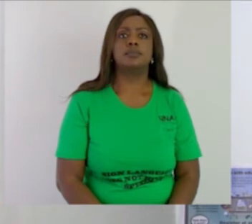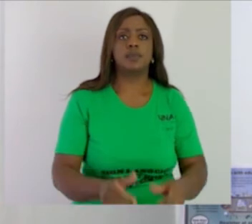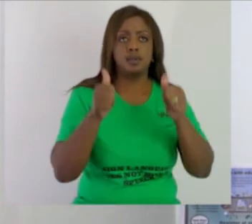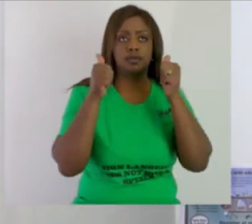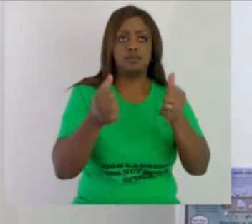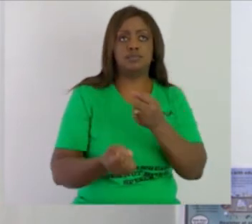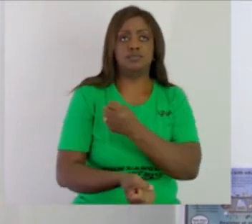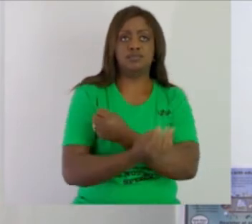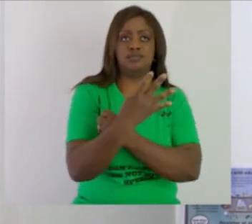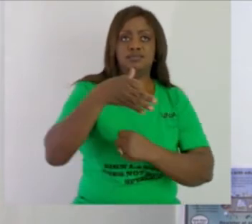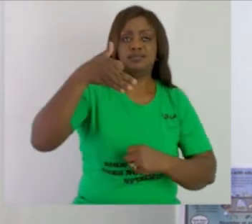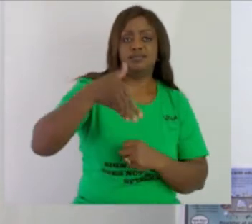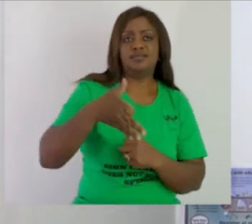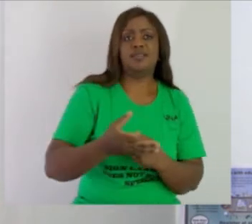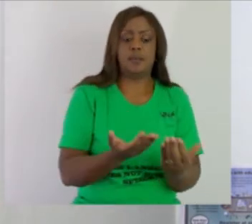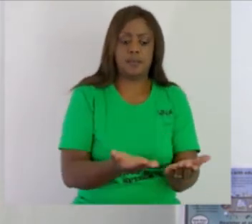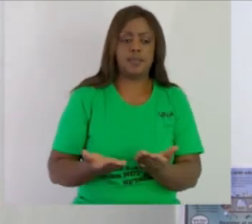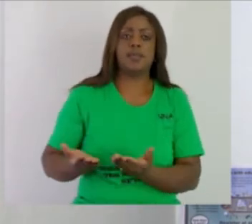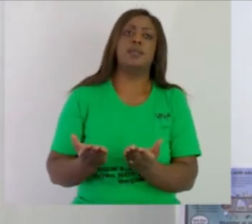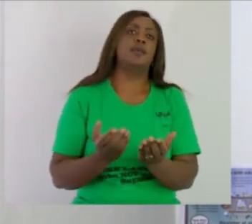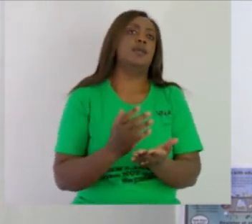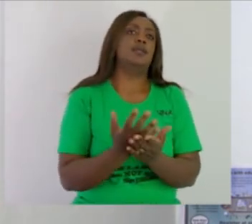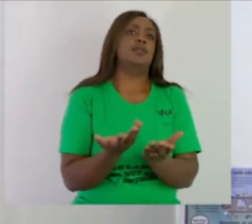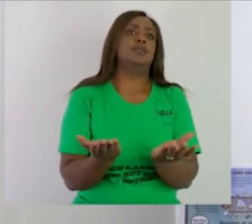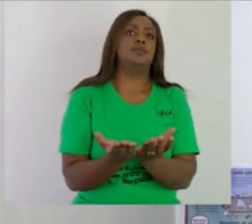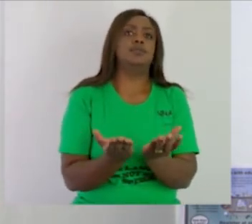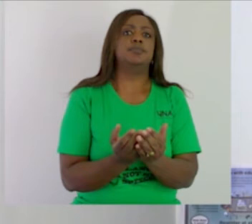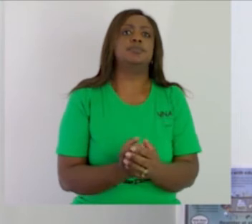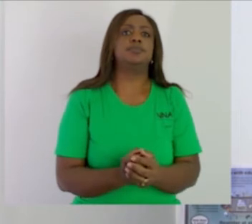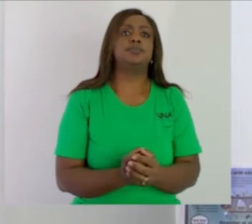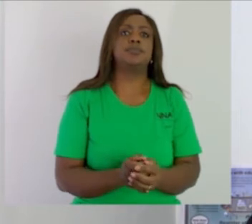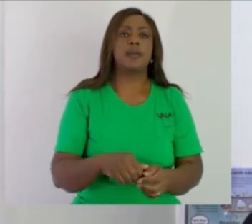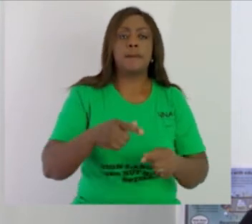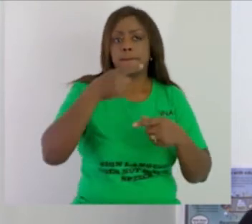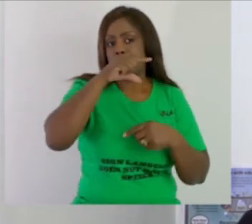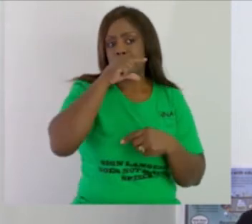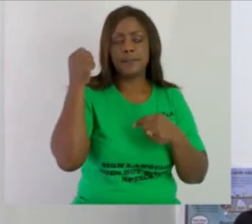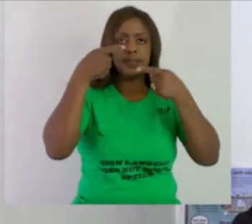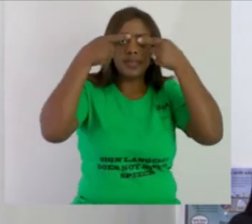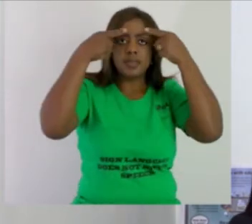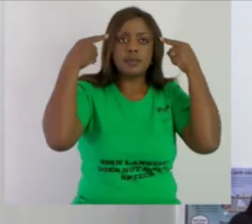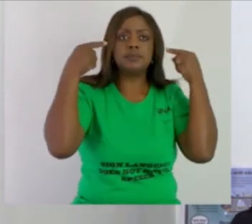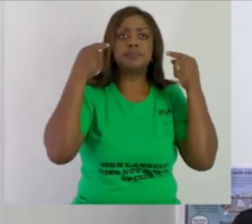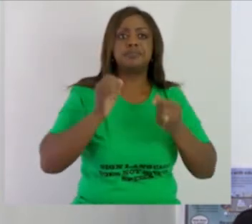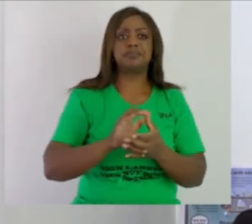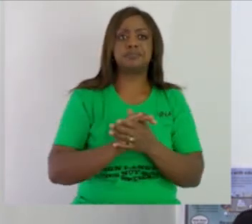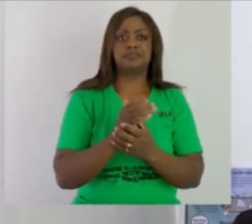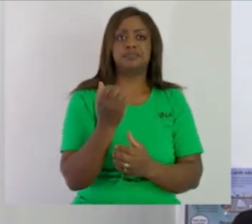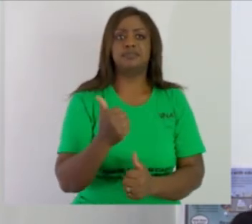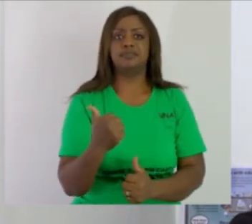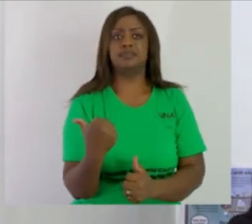Good morning, Namibians. Welcome back to my Zone Online School. My name is Ms. Fotolela, together